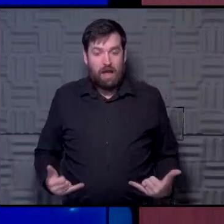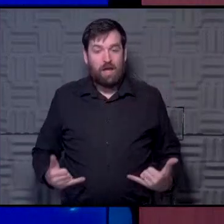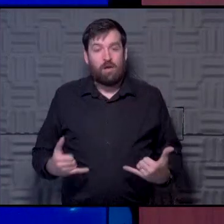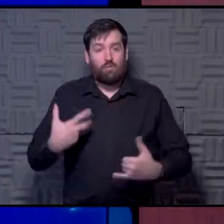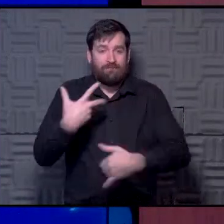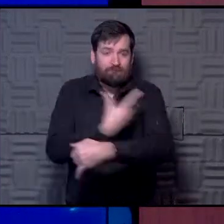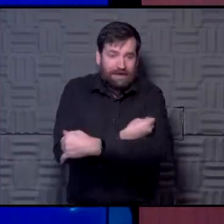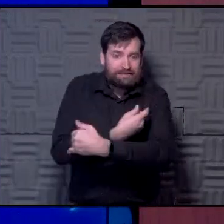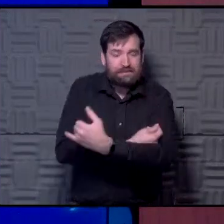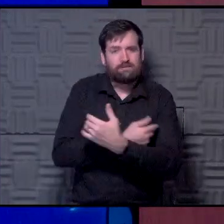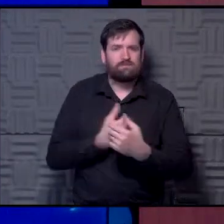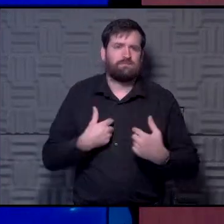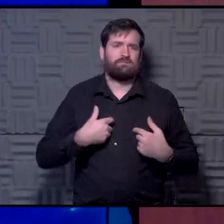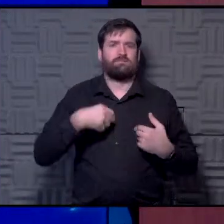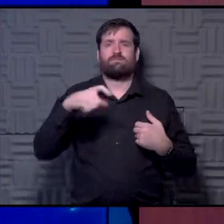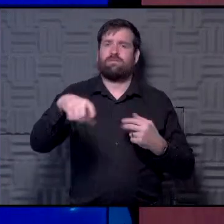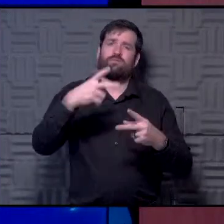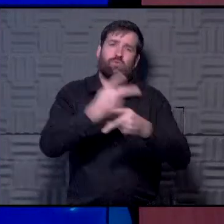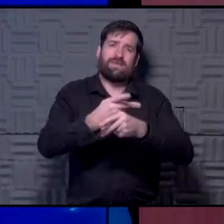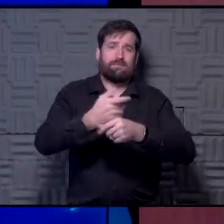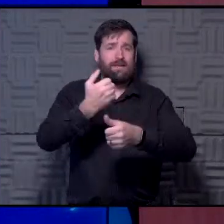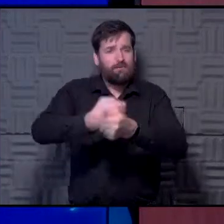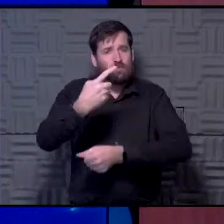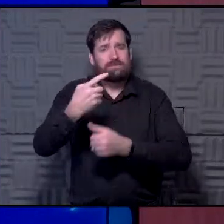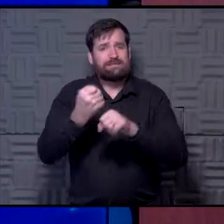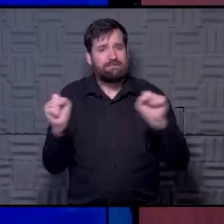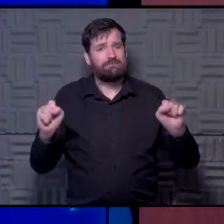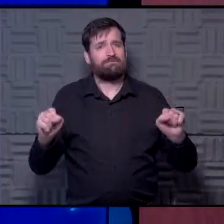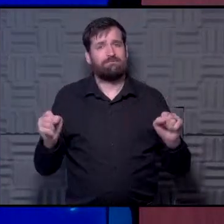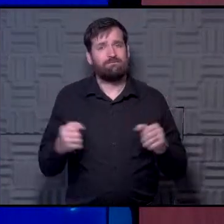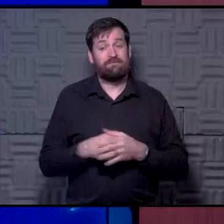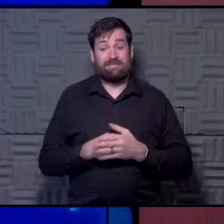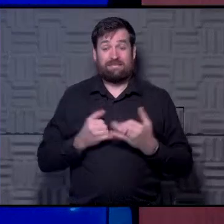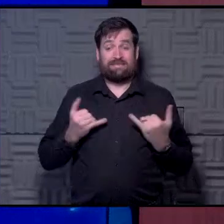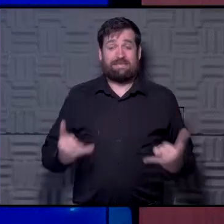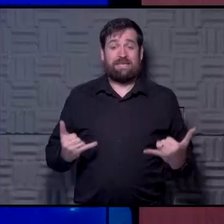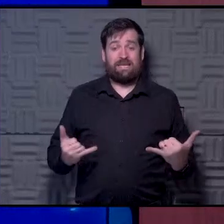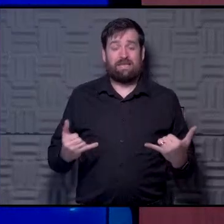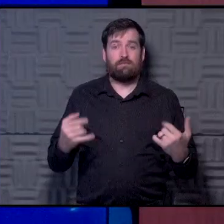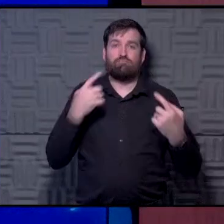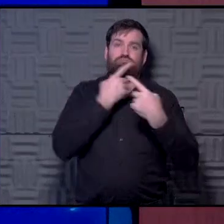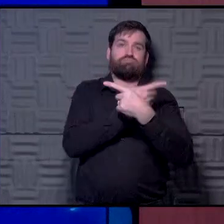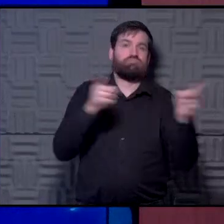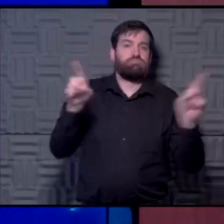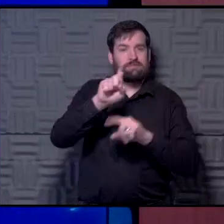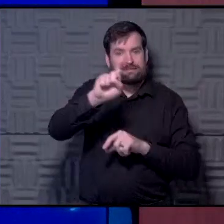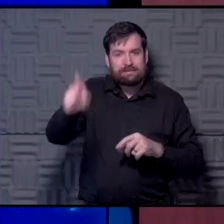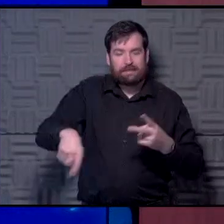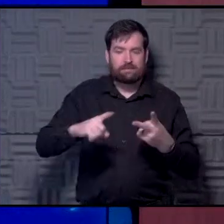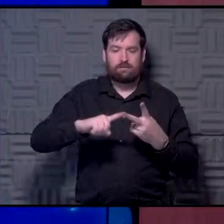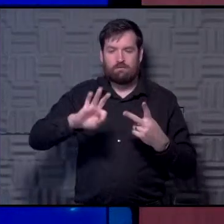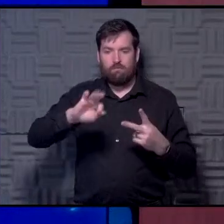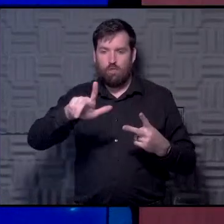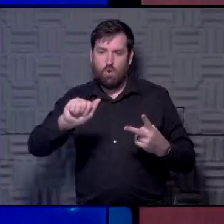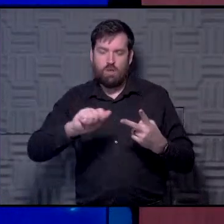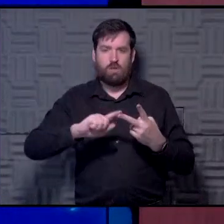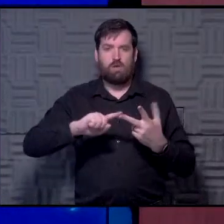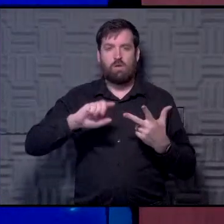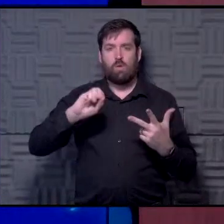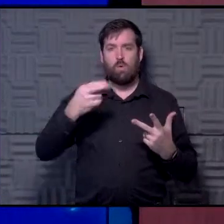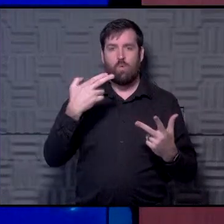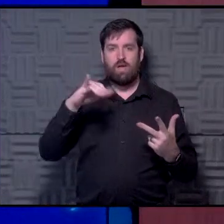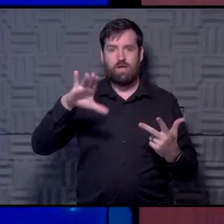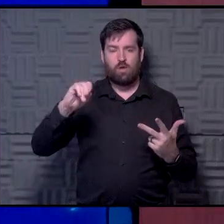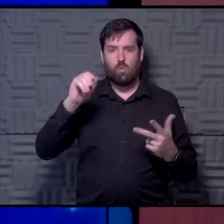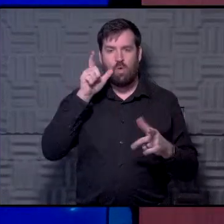with vaccination. We have to keep everyone safe. And even today, it's announced that Texas, Florida, and Ohio are going to deviate